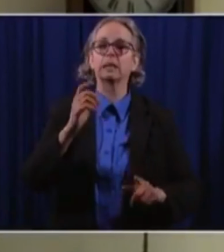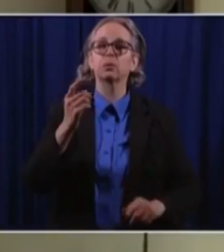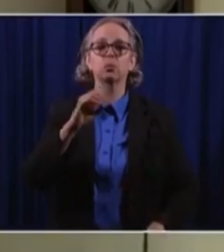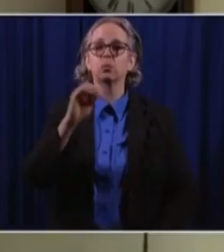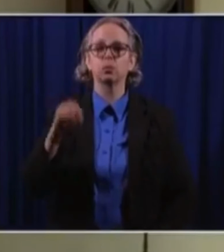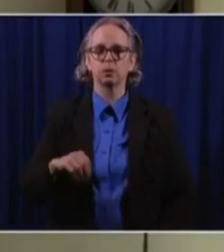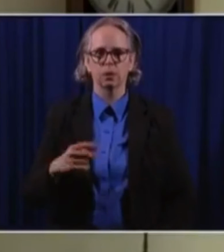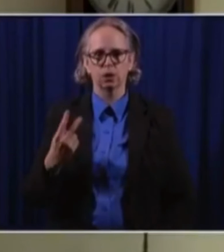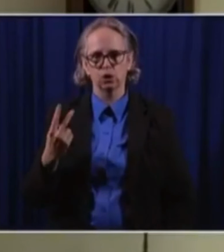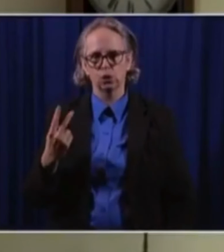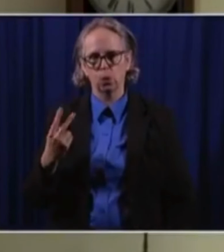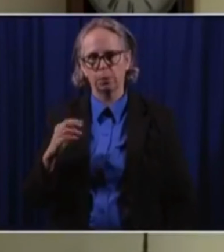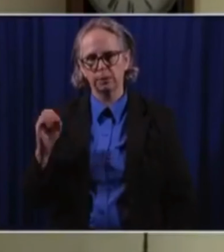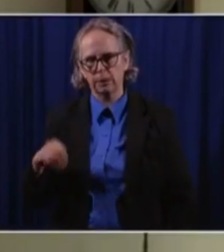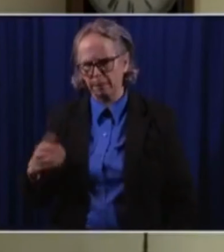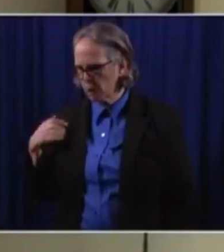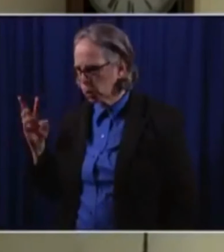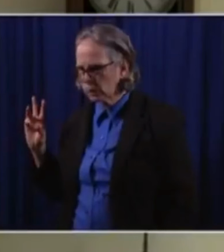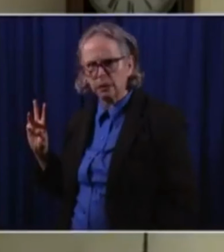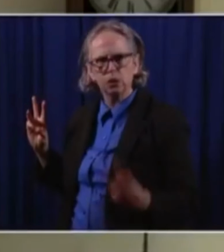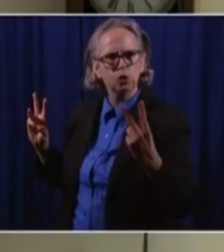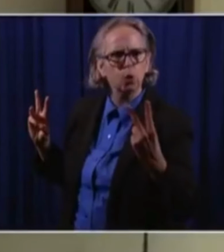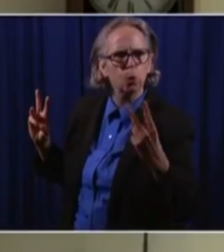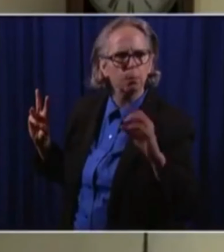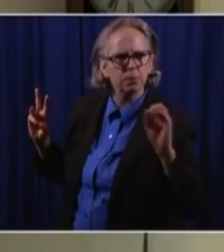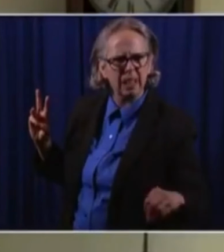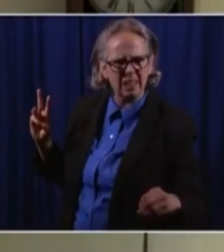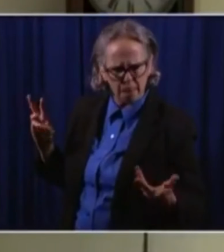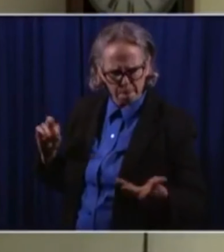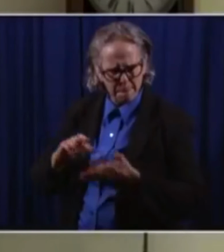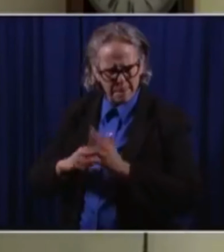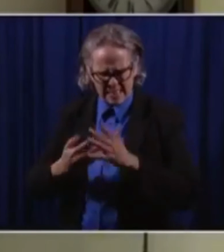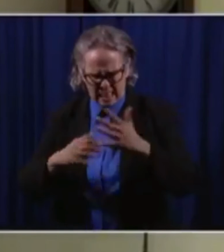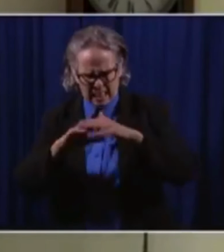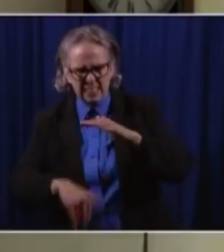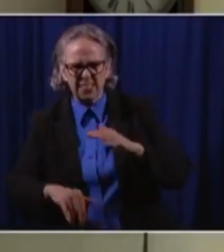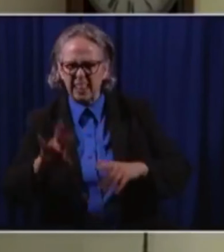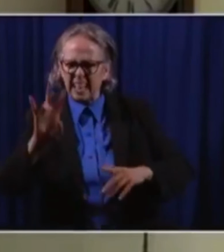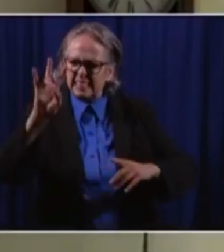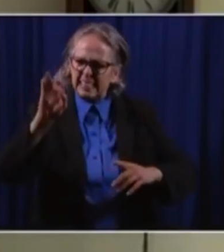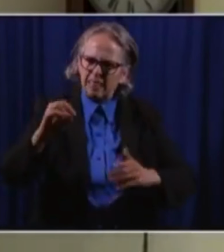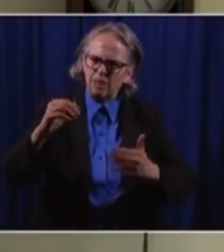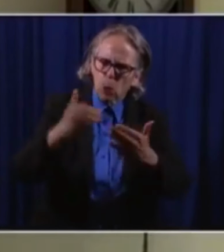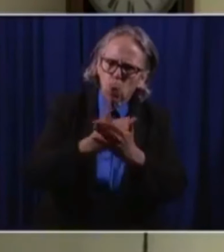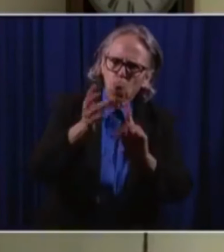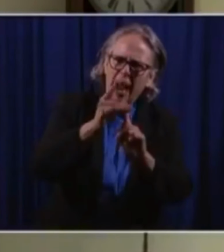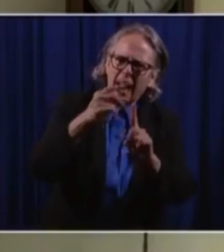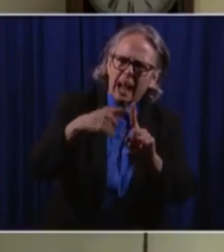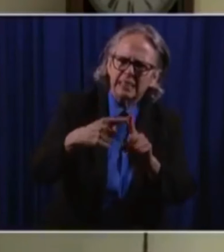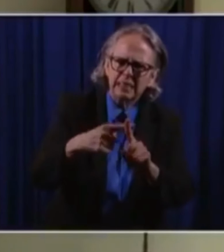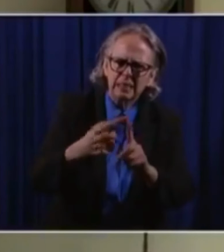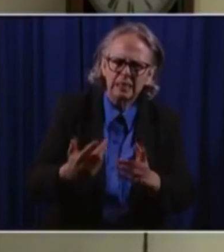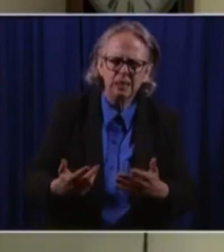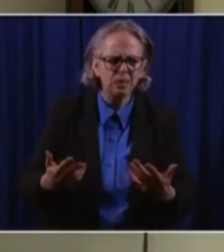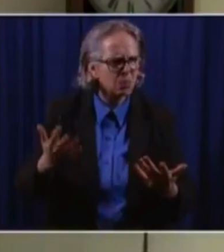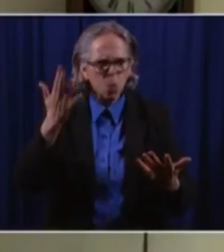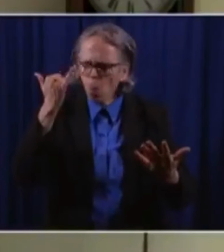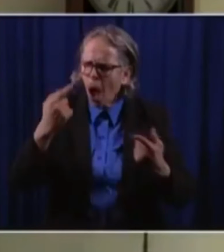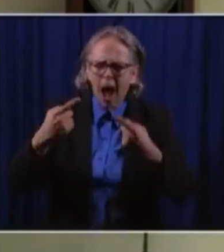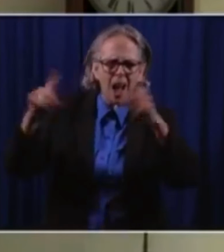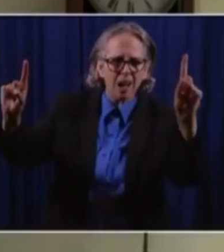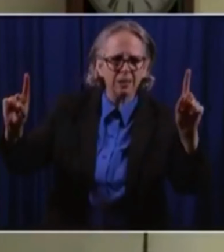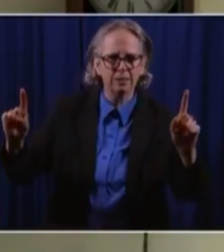2, they're averaging less than 70 new cases each day. Testing has allowed them to isolate positive cases, effectively